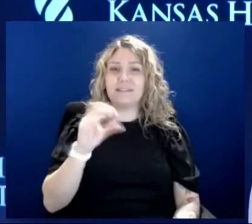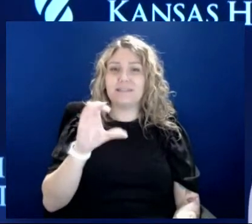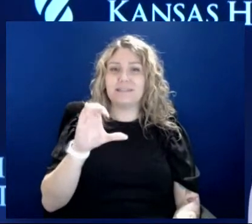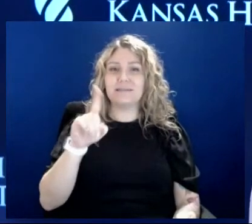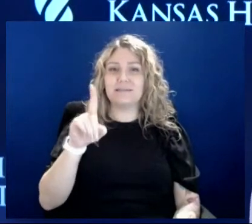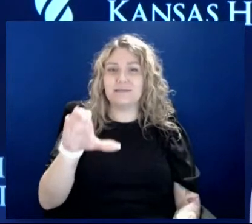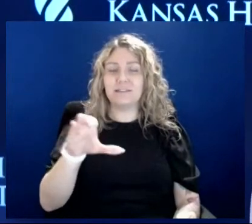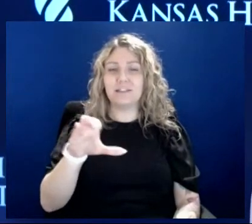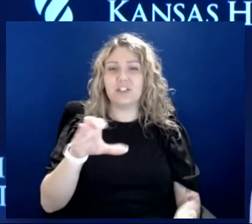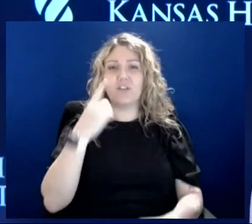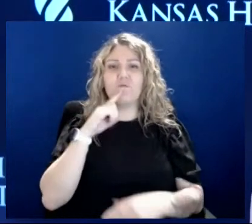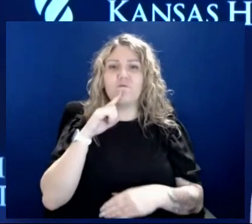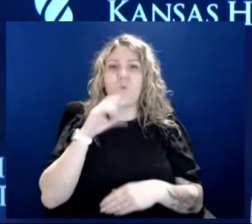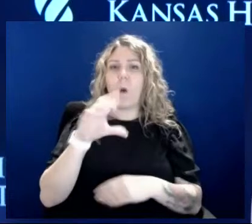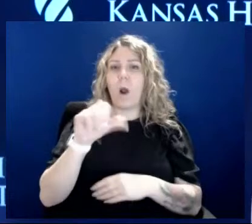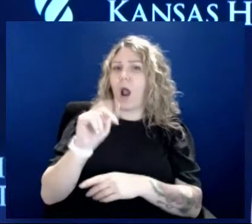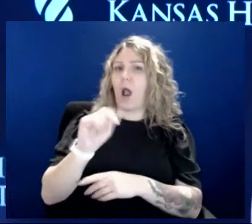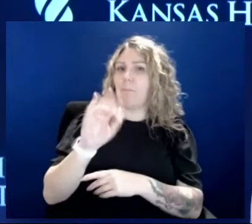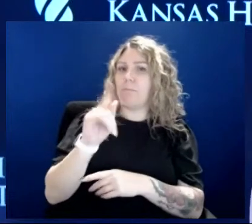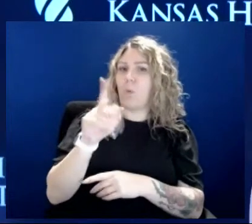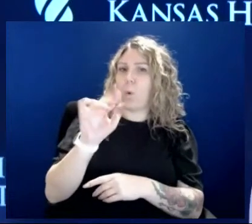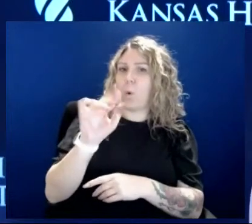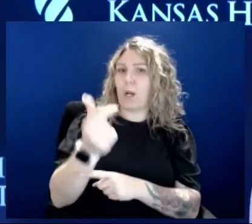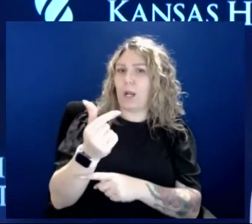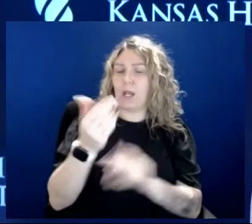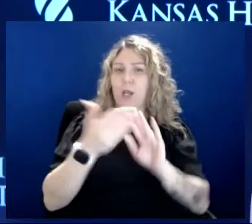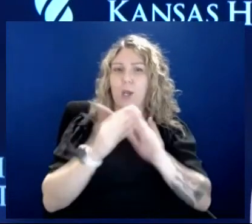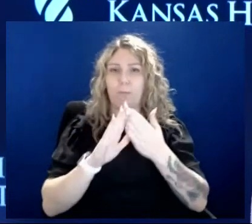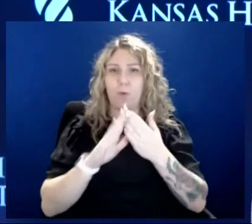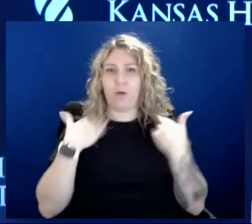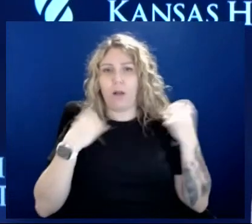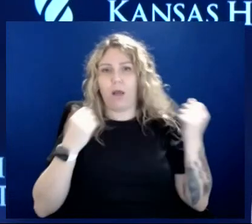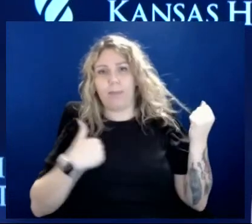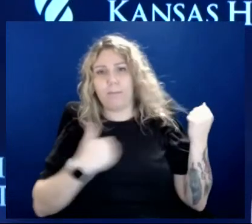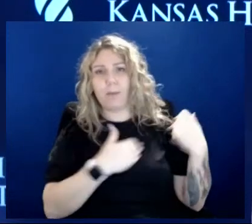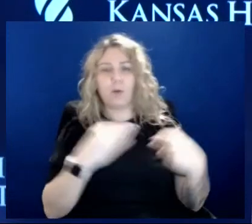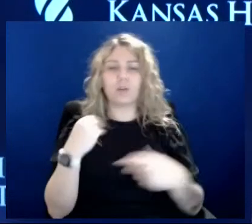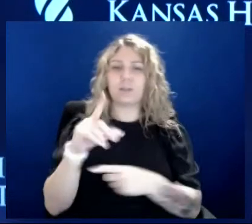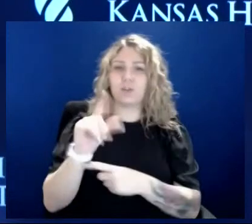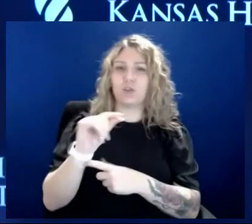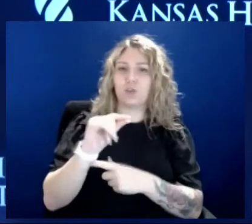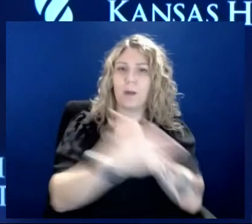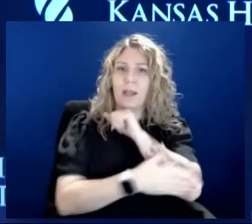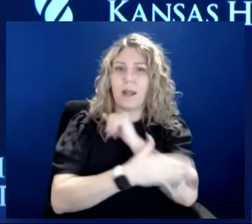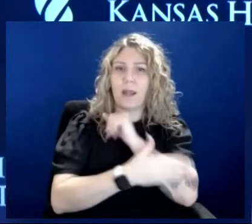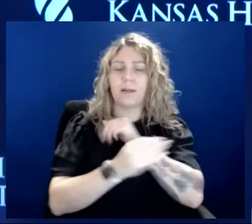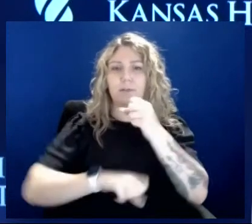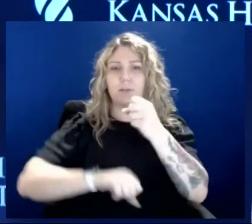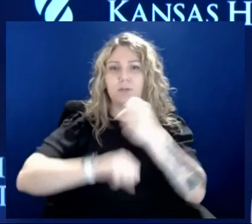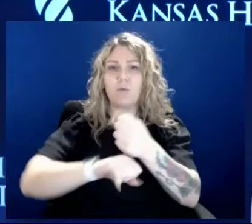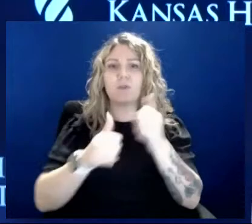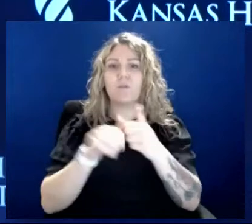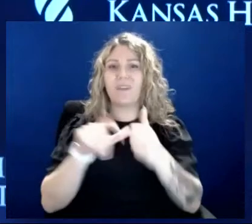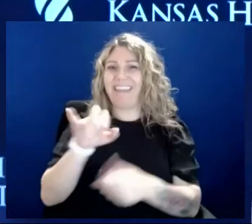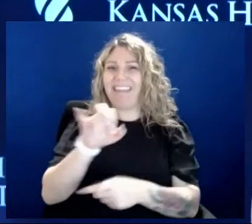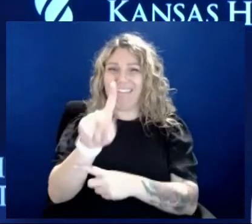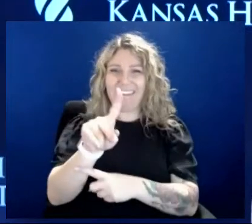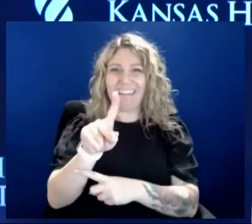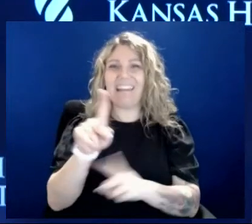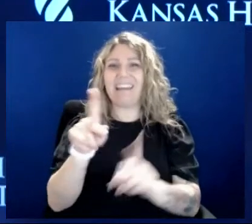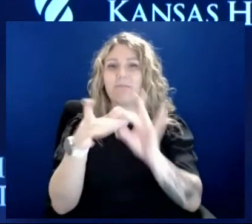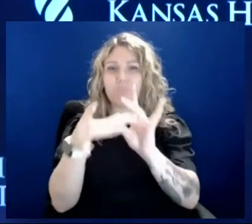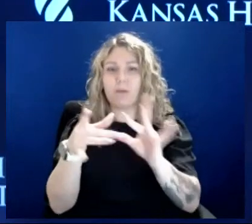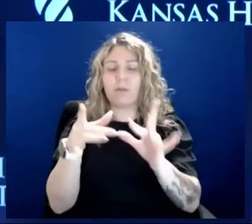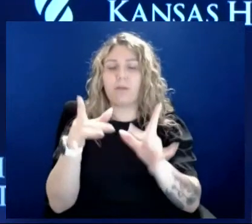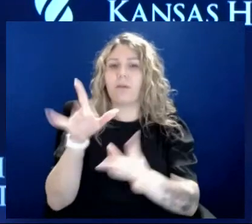workers within those 20 counties and getting them supported with linkages to healthcare providers and